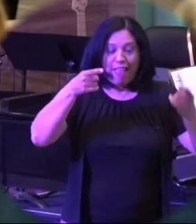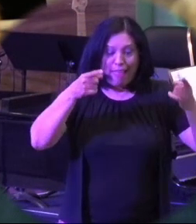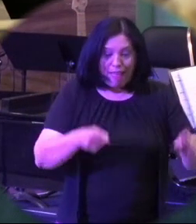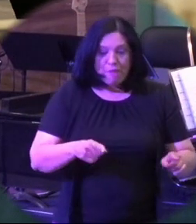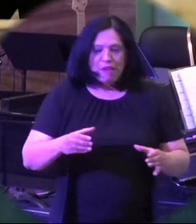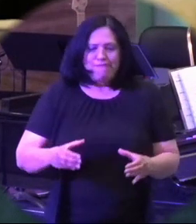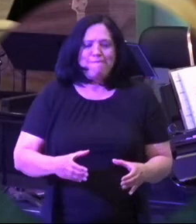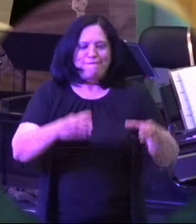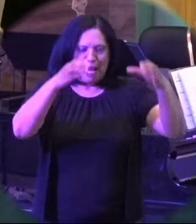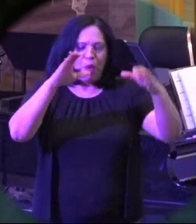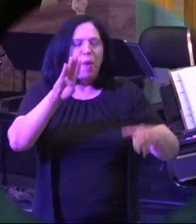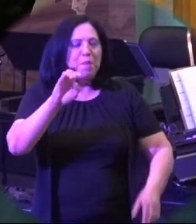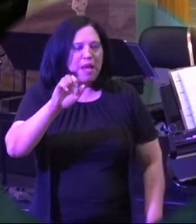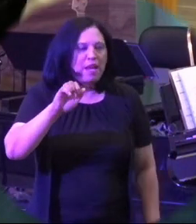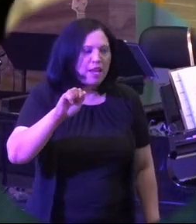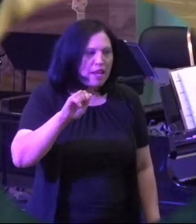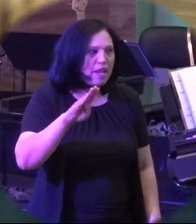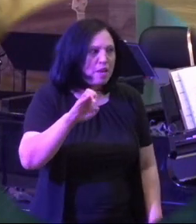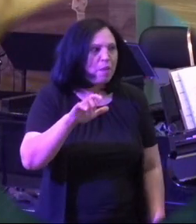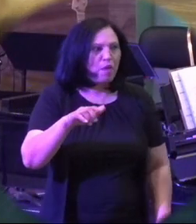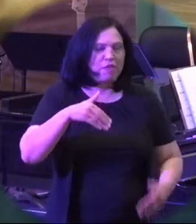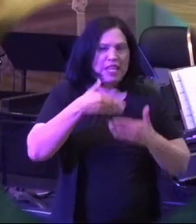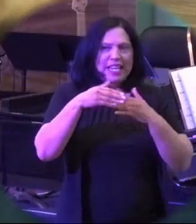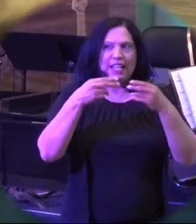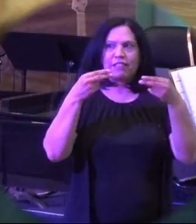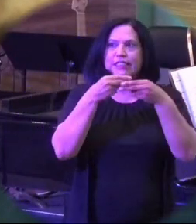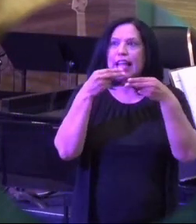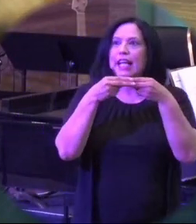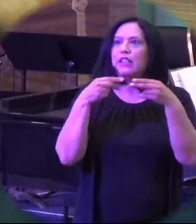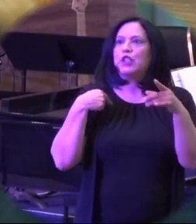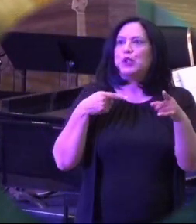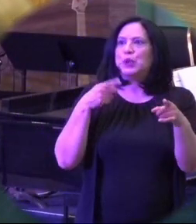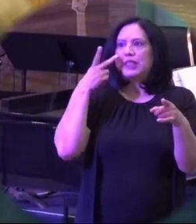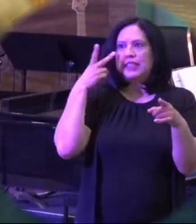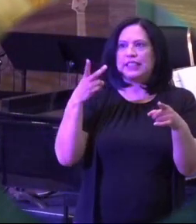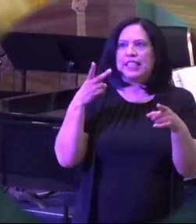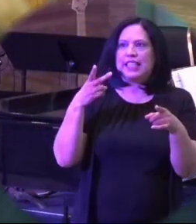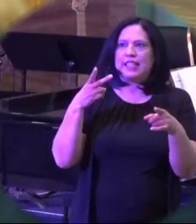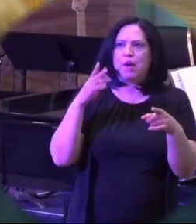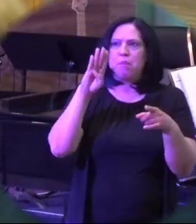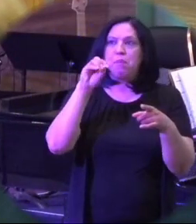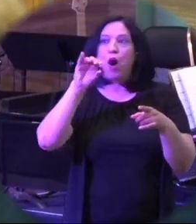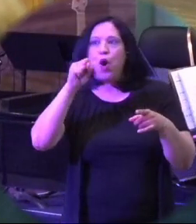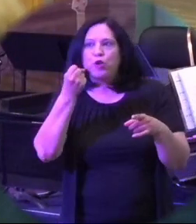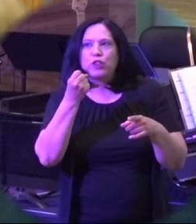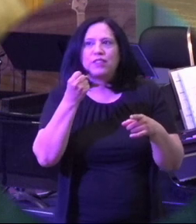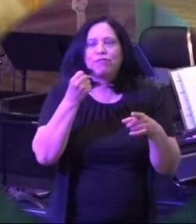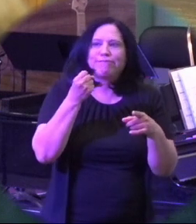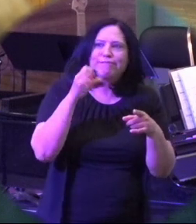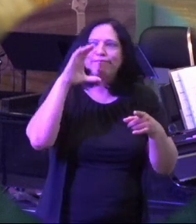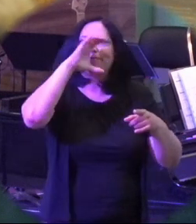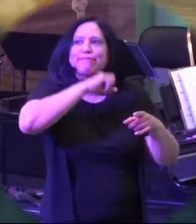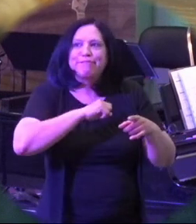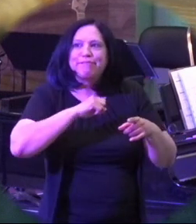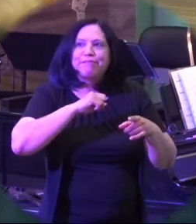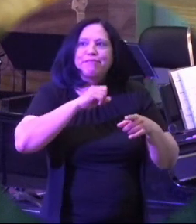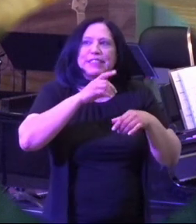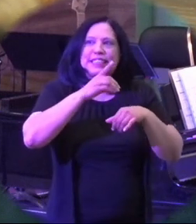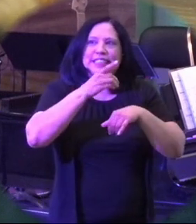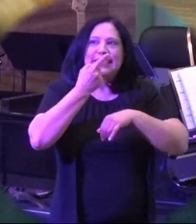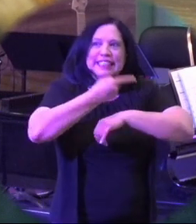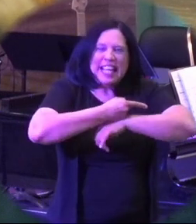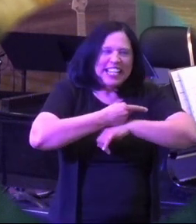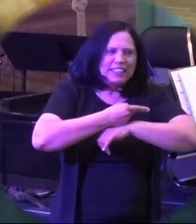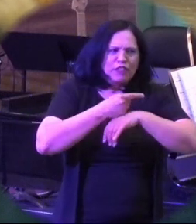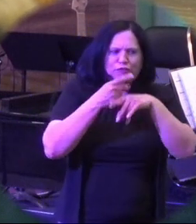Babel. Now, in this next slide, here are some of Bo's ballpark dating calculations. We know that the creation